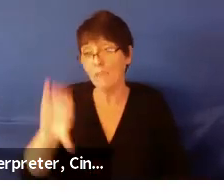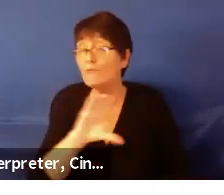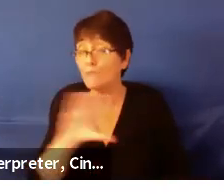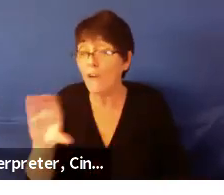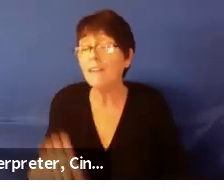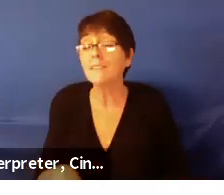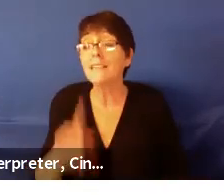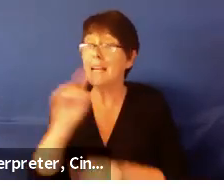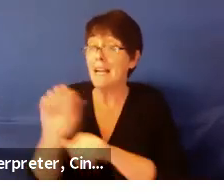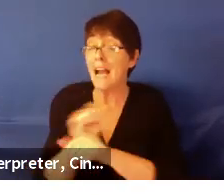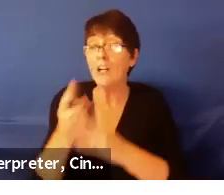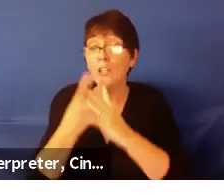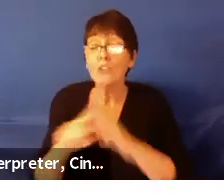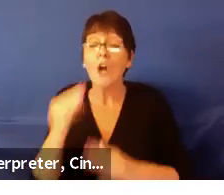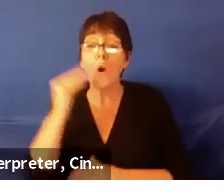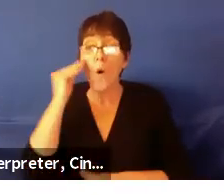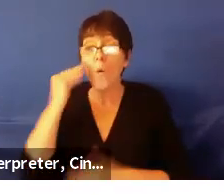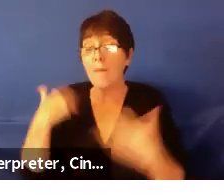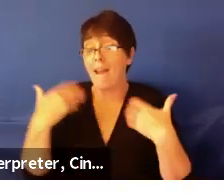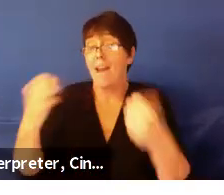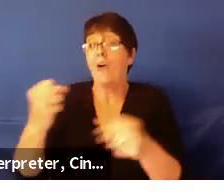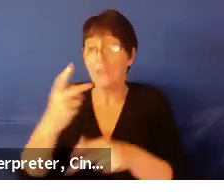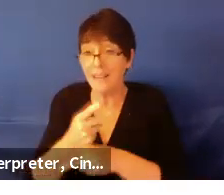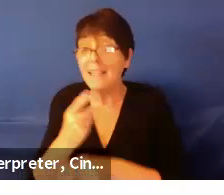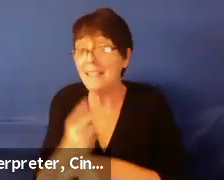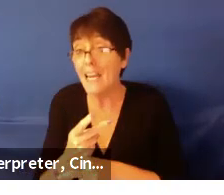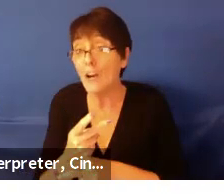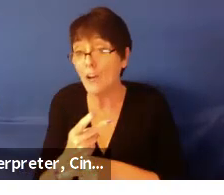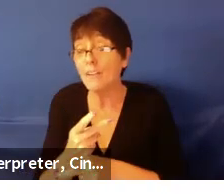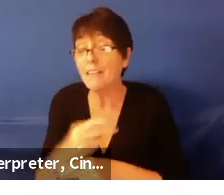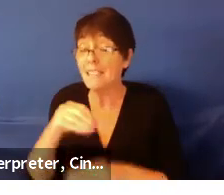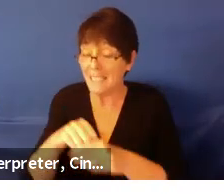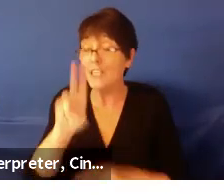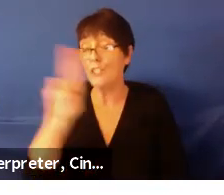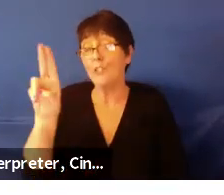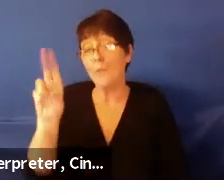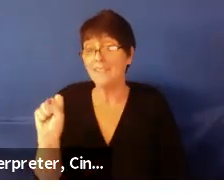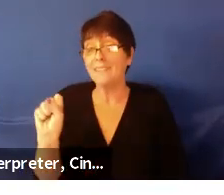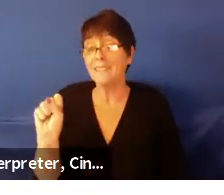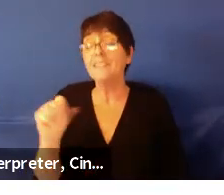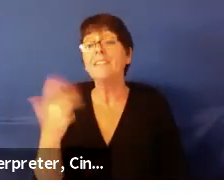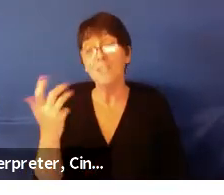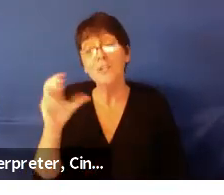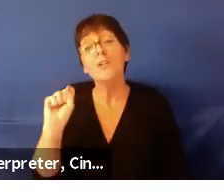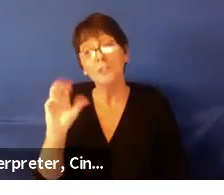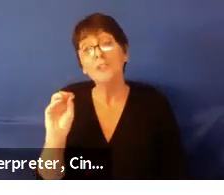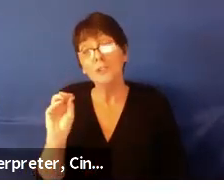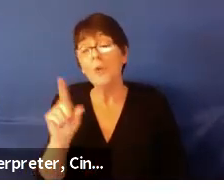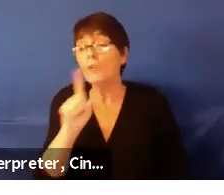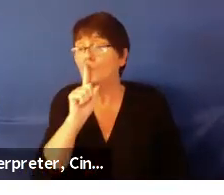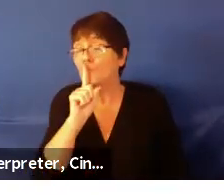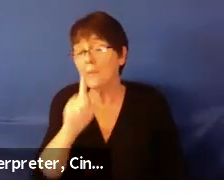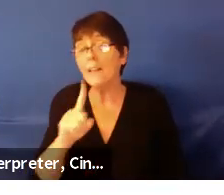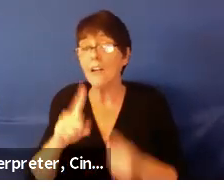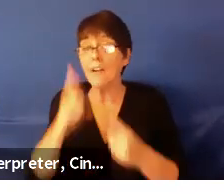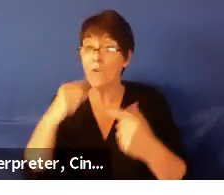actually started the home health care in the United States. And so it's really a privilege to be